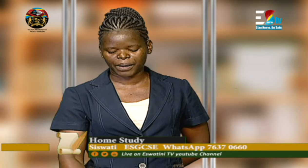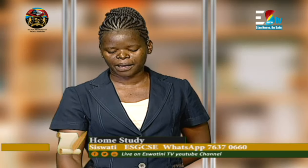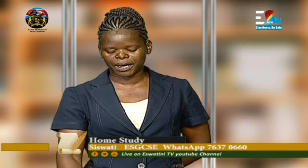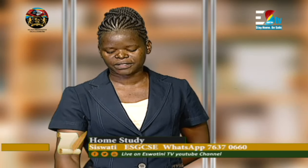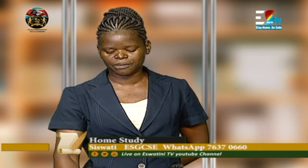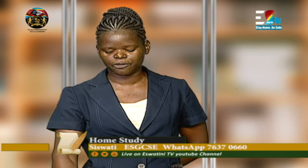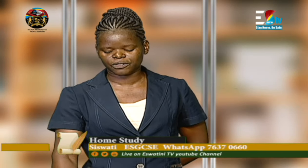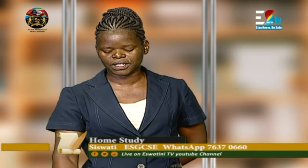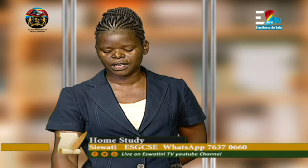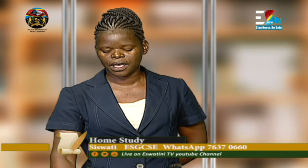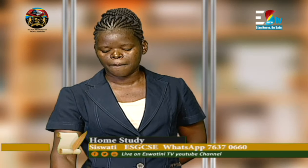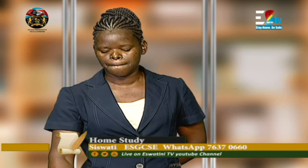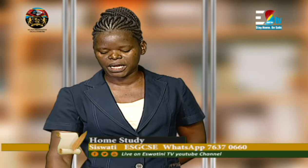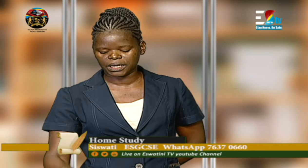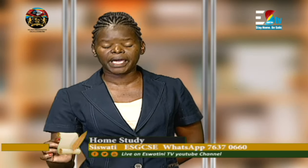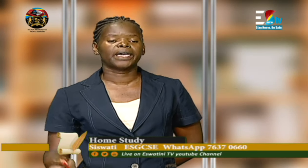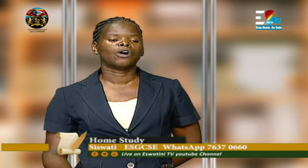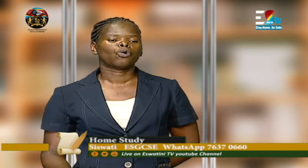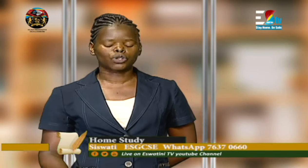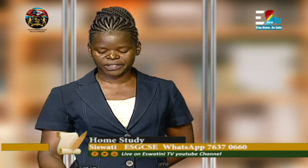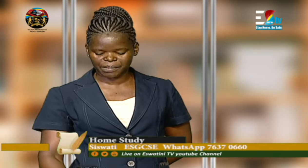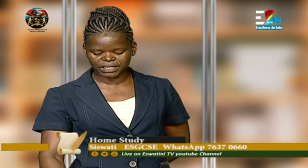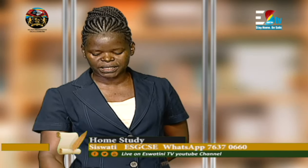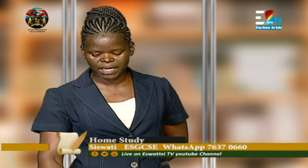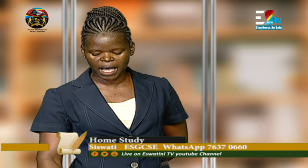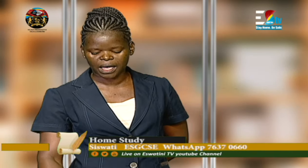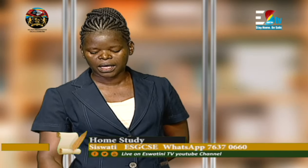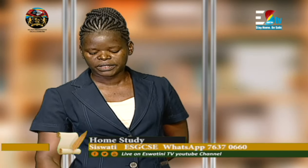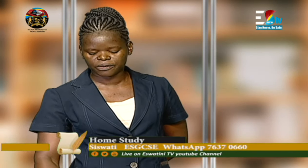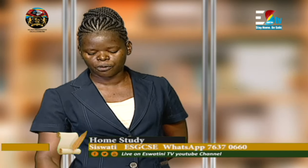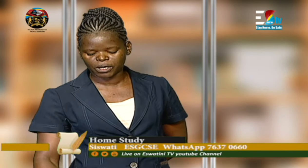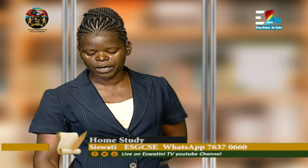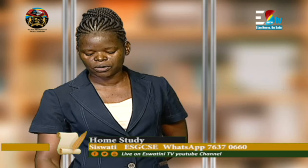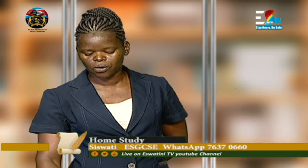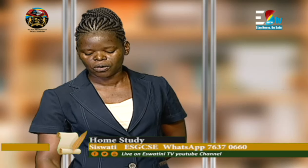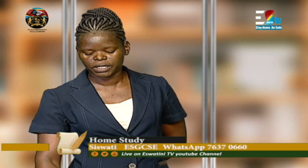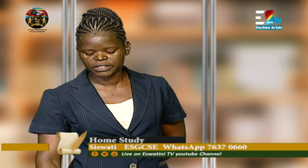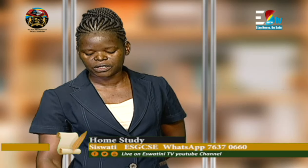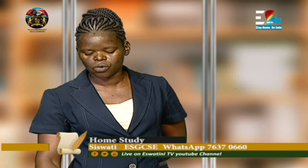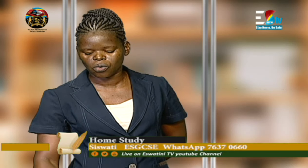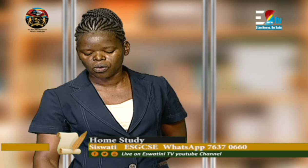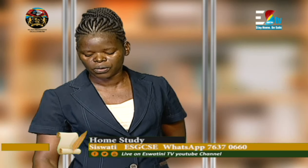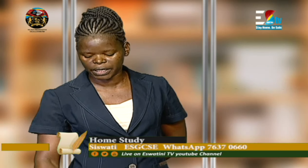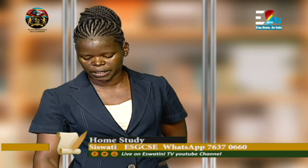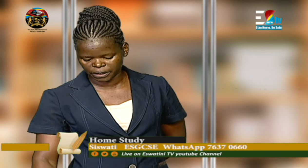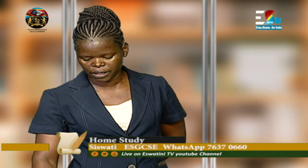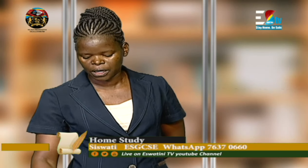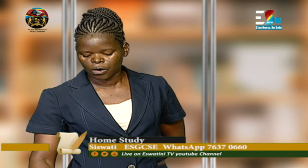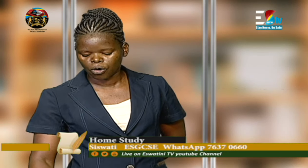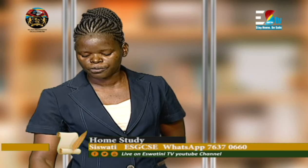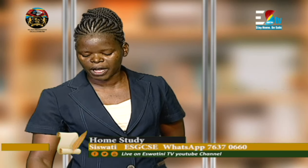cela kubhala phasi mfunzi mine utosebenzisa sivumelwano lesingu